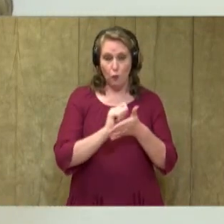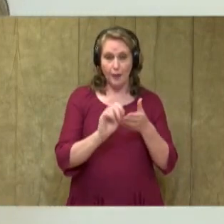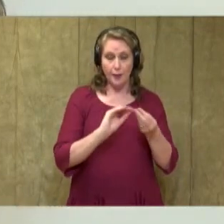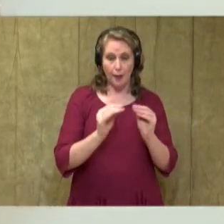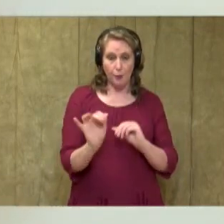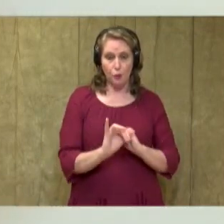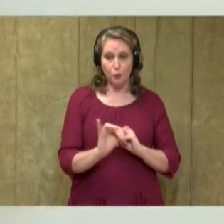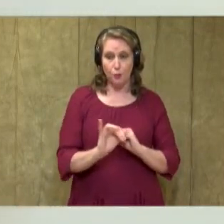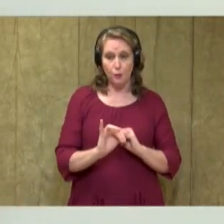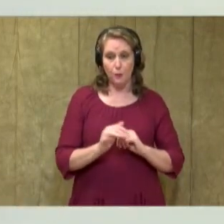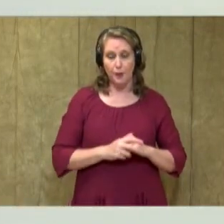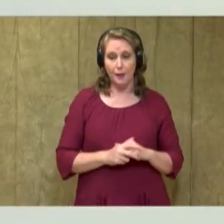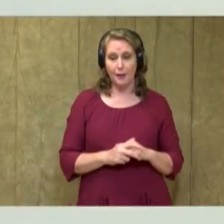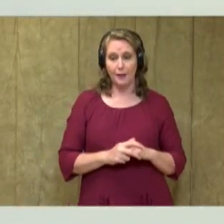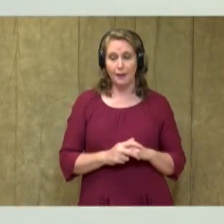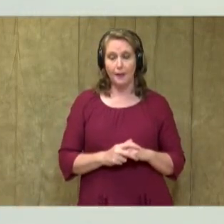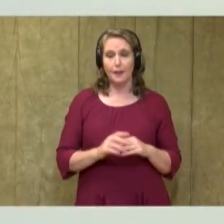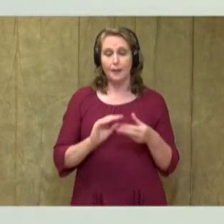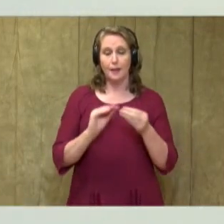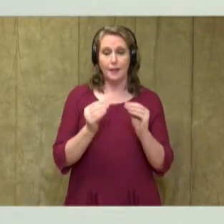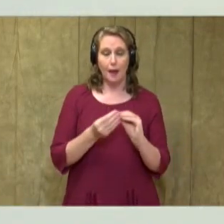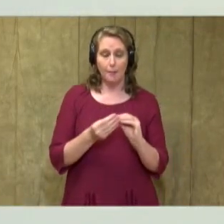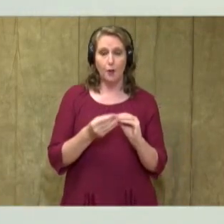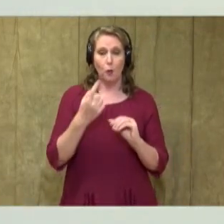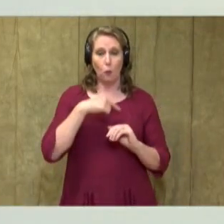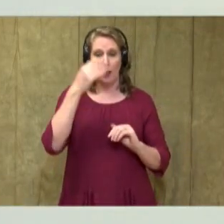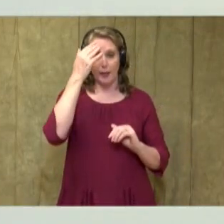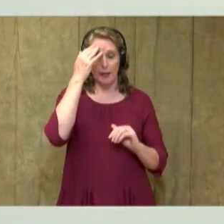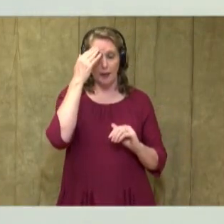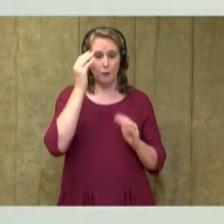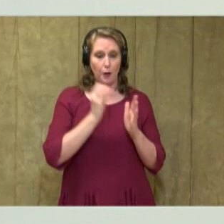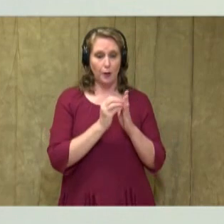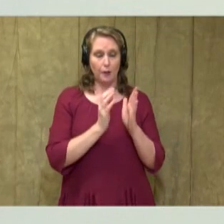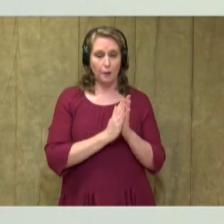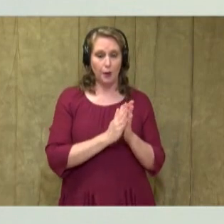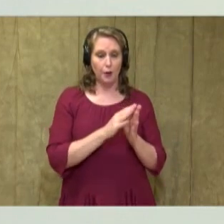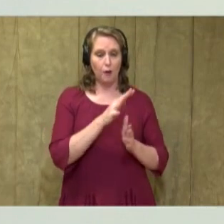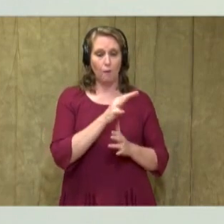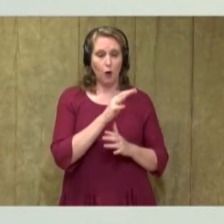me. So we're going to write down our two numbers so we know that we need to put